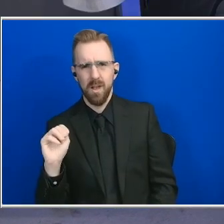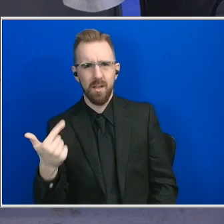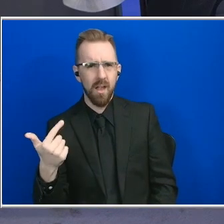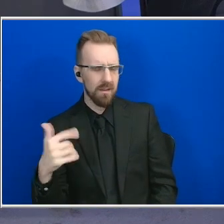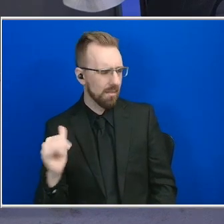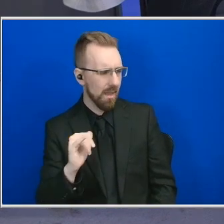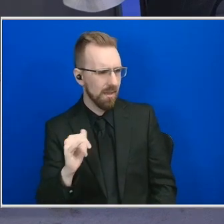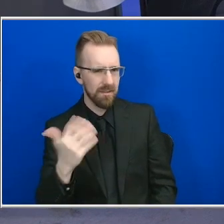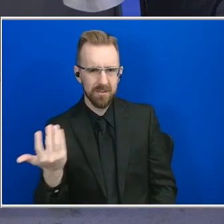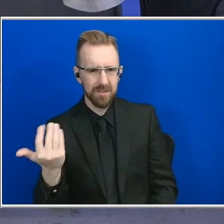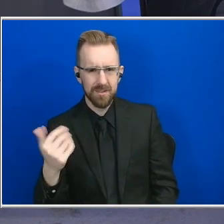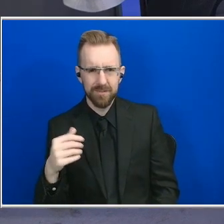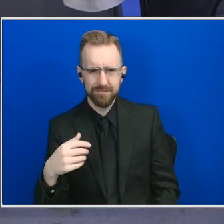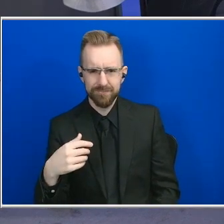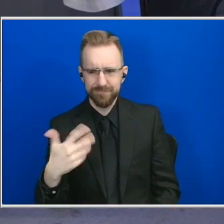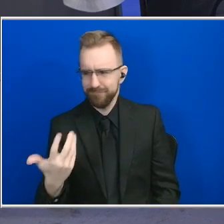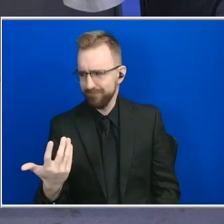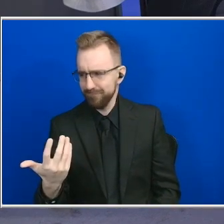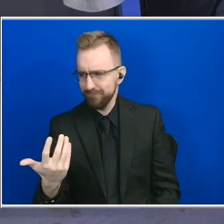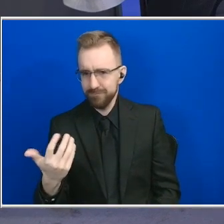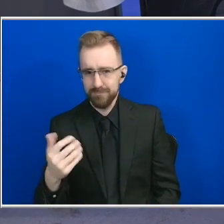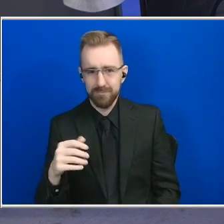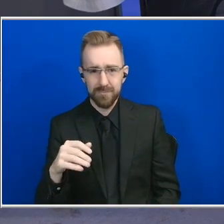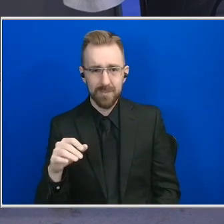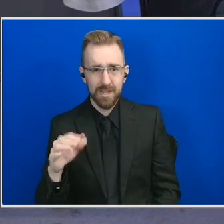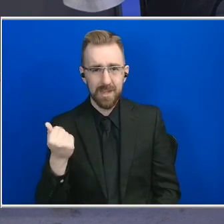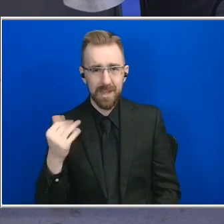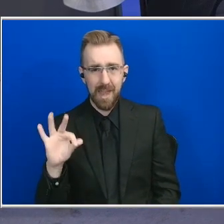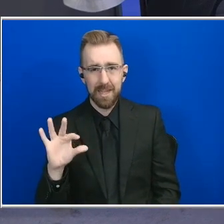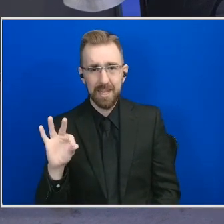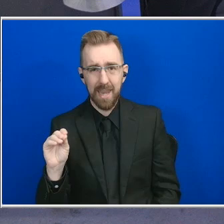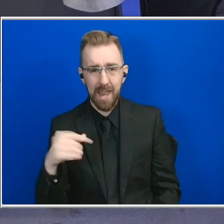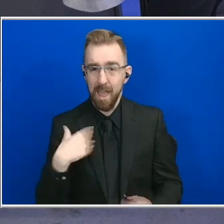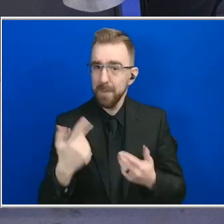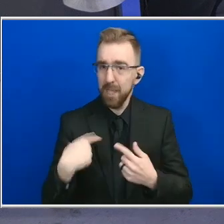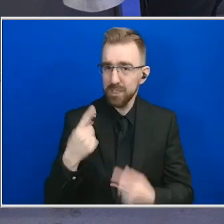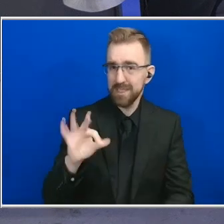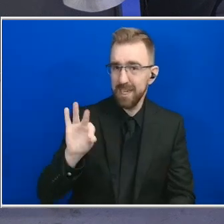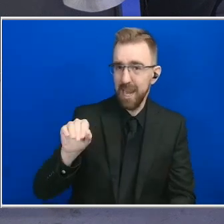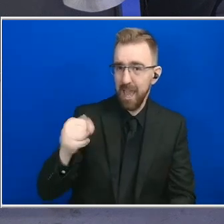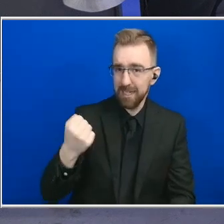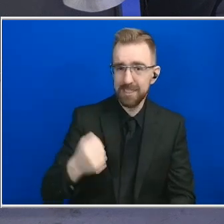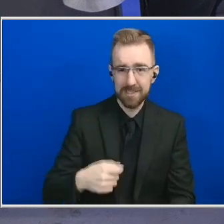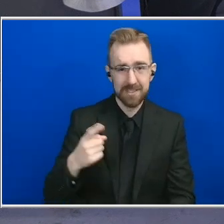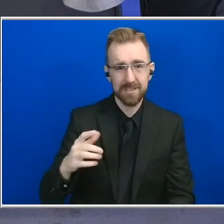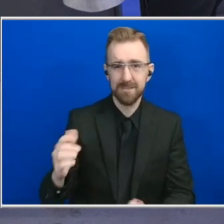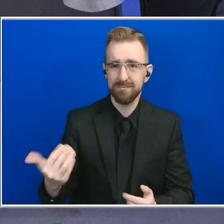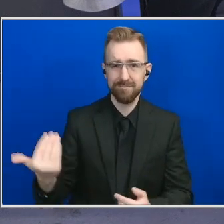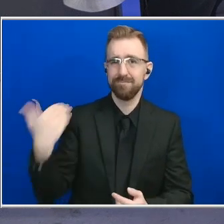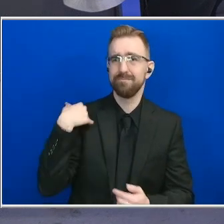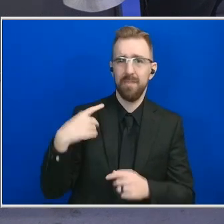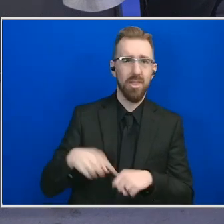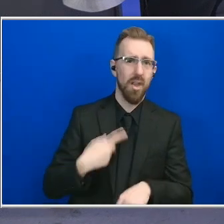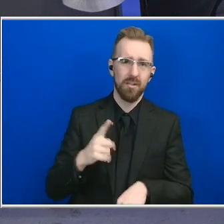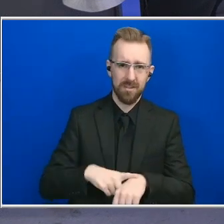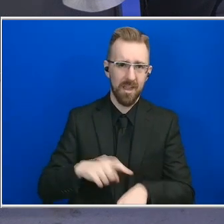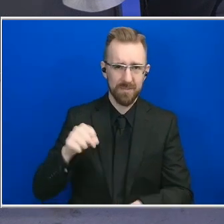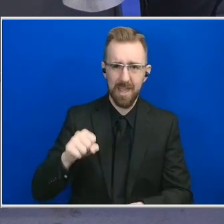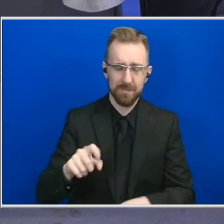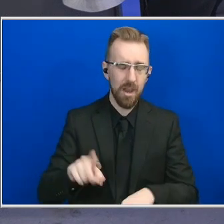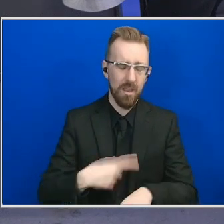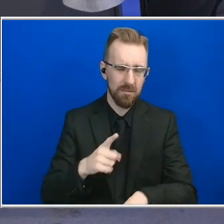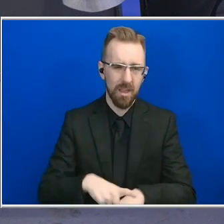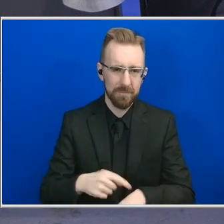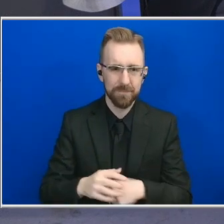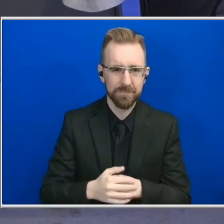like 1990. I've been here since '90. Yeah, around the same We time. go back together for a about the long same time. Yeah, it's been a long time. He was one